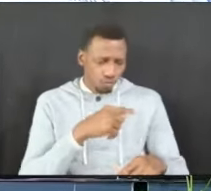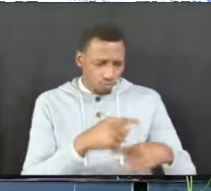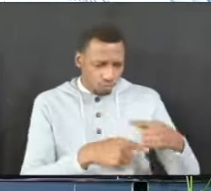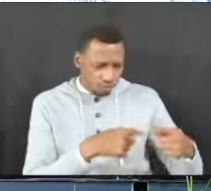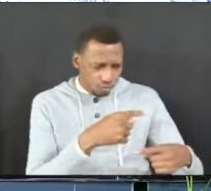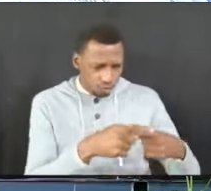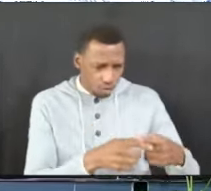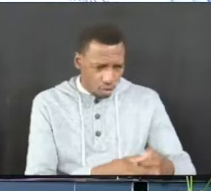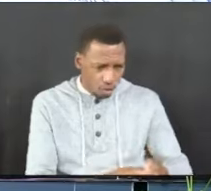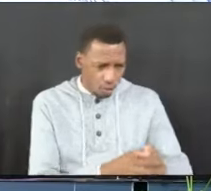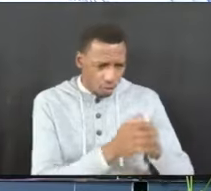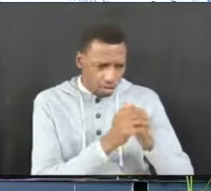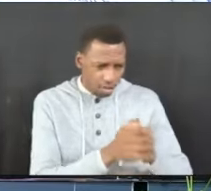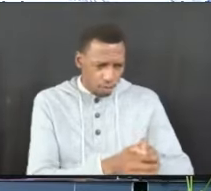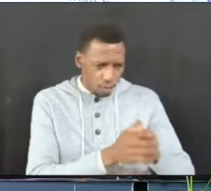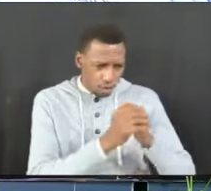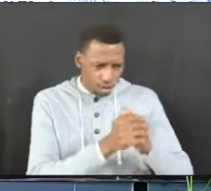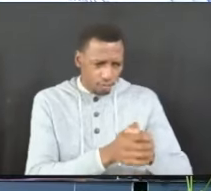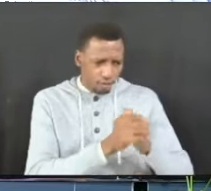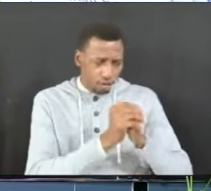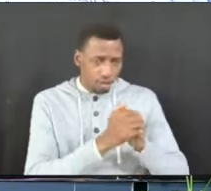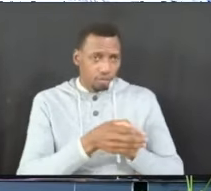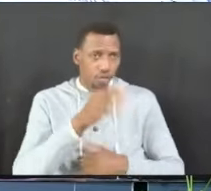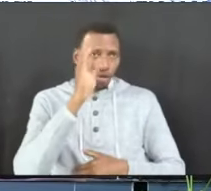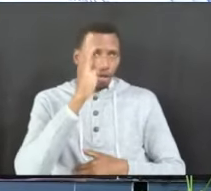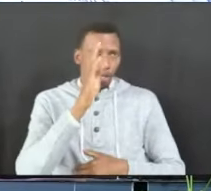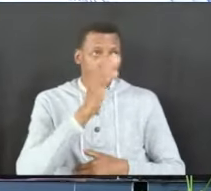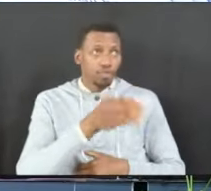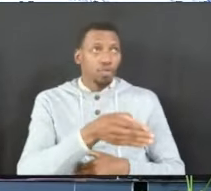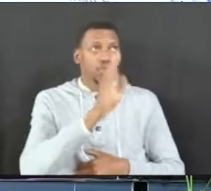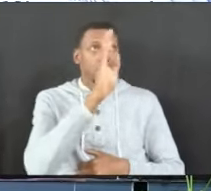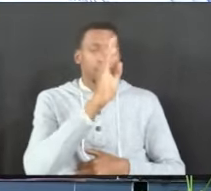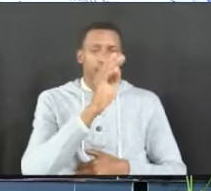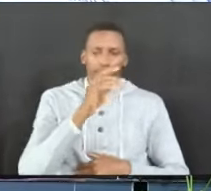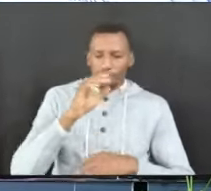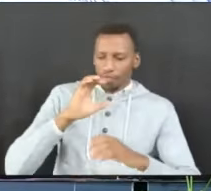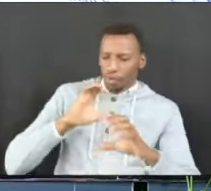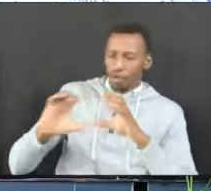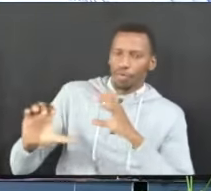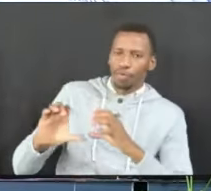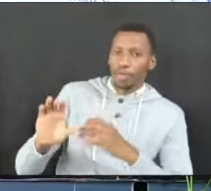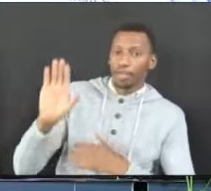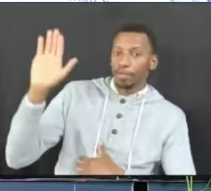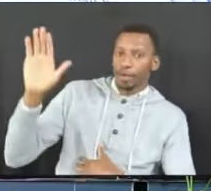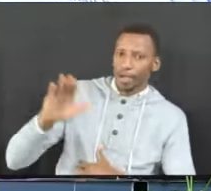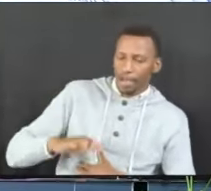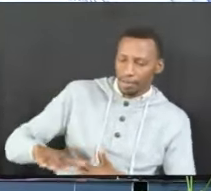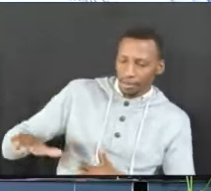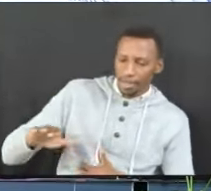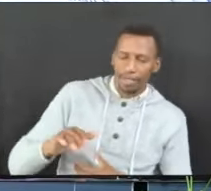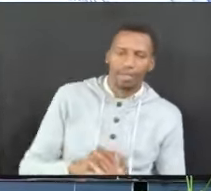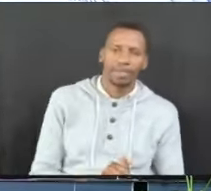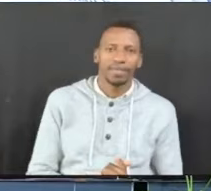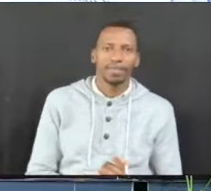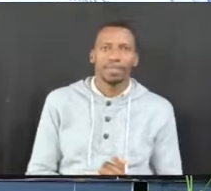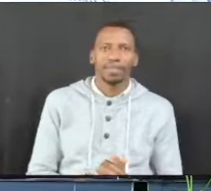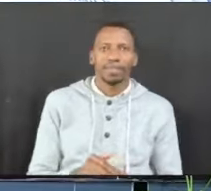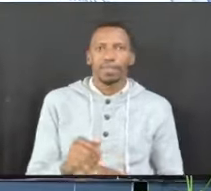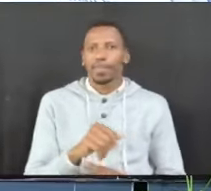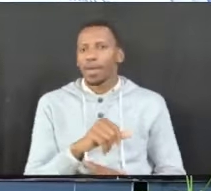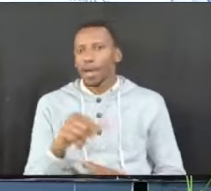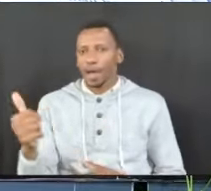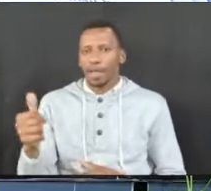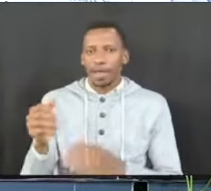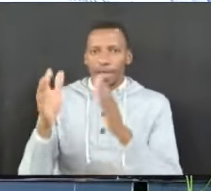of being worshipped that God does what? Communicates his presence. And someone else speaking